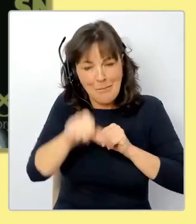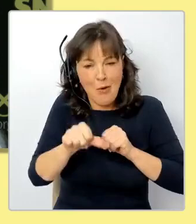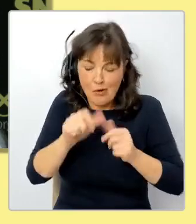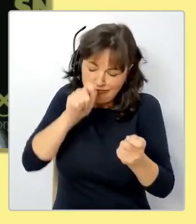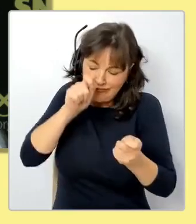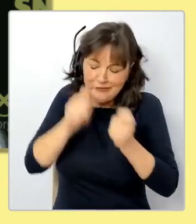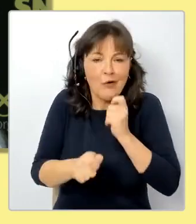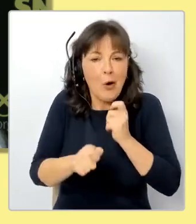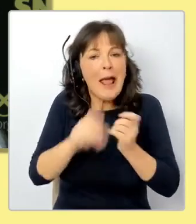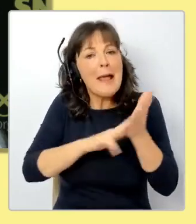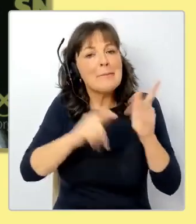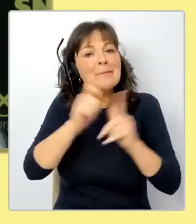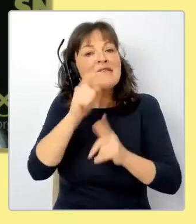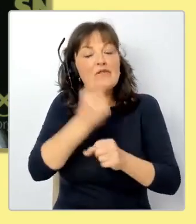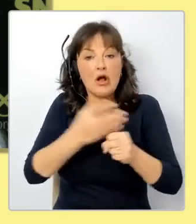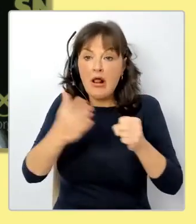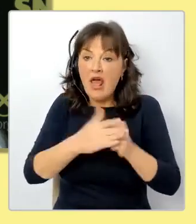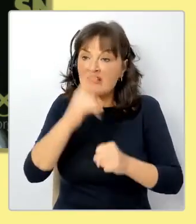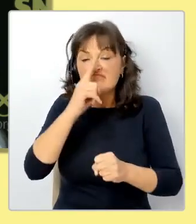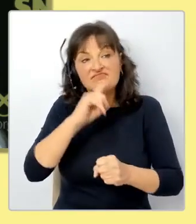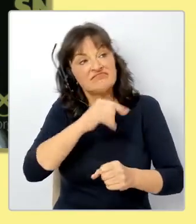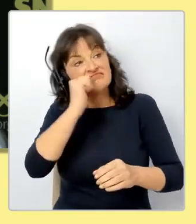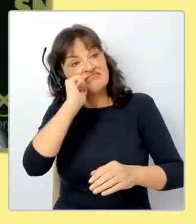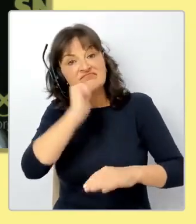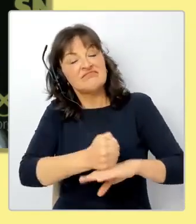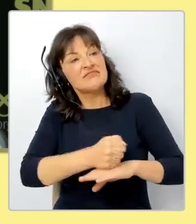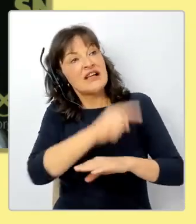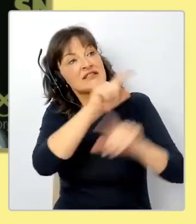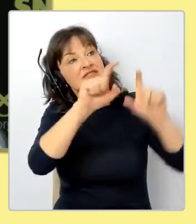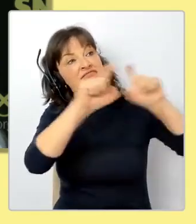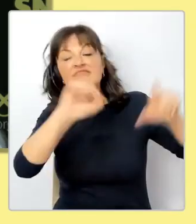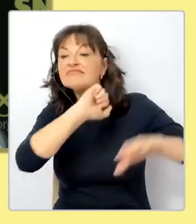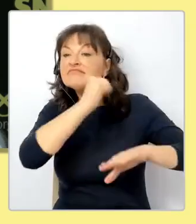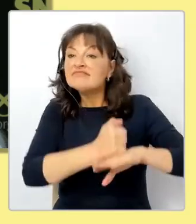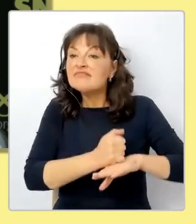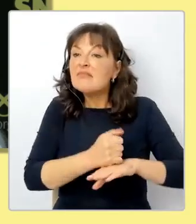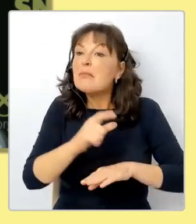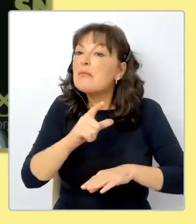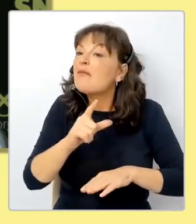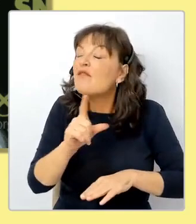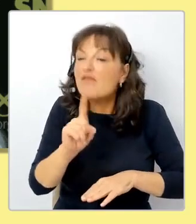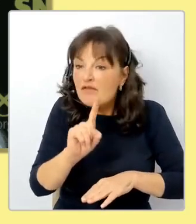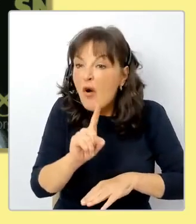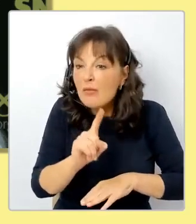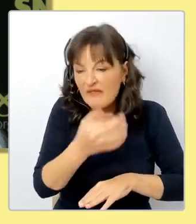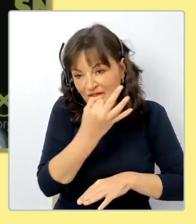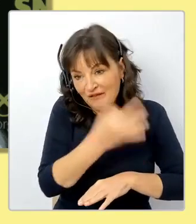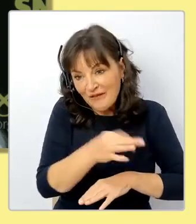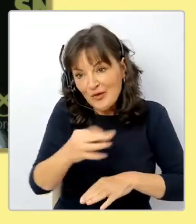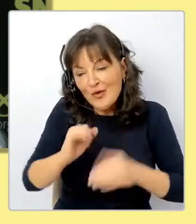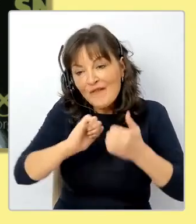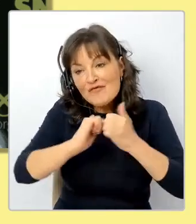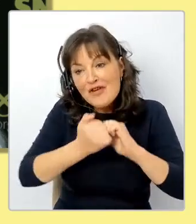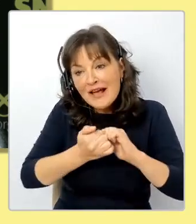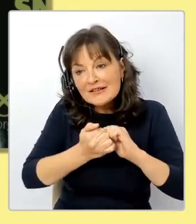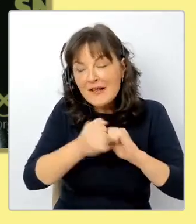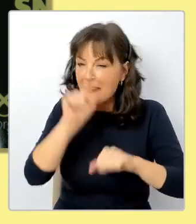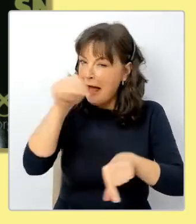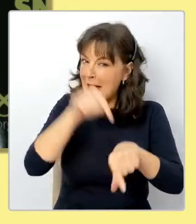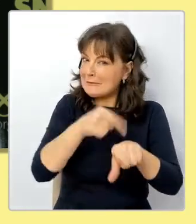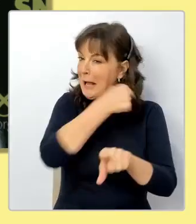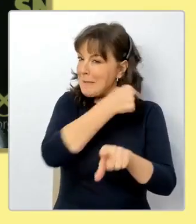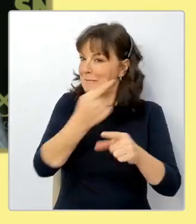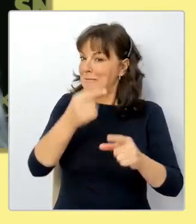Glasgow. And it says, "Erected by a few friends." Now, at that time, politics was about friends. Let's try and keep